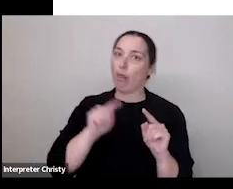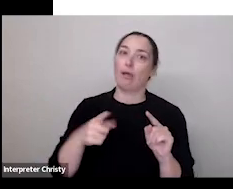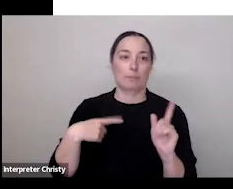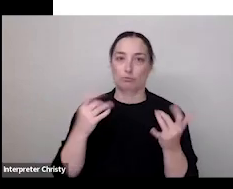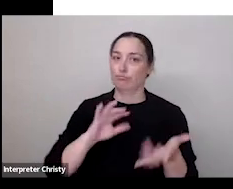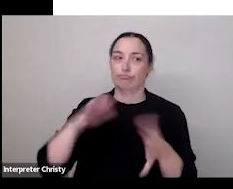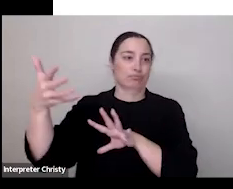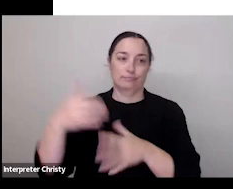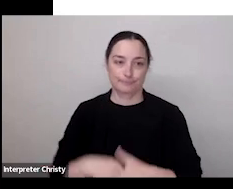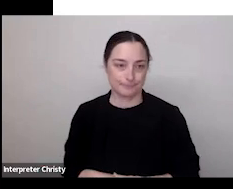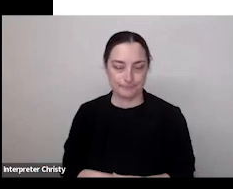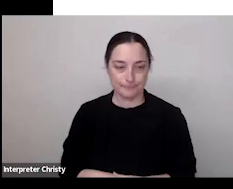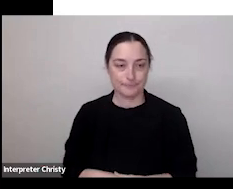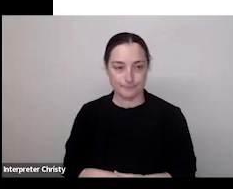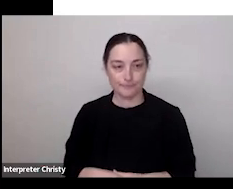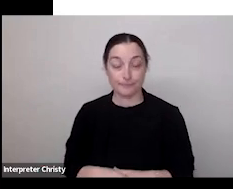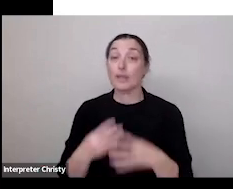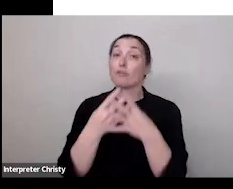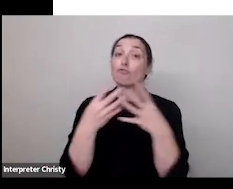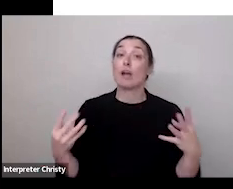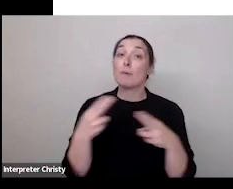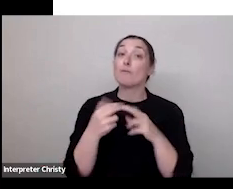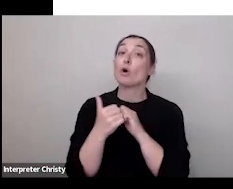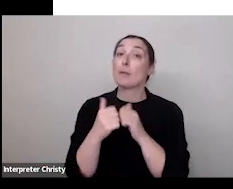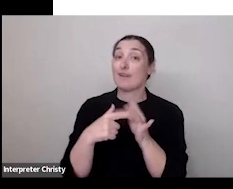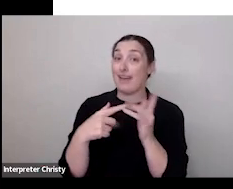slide, please. So the framework for collaborative action